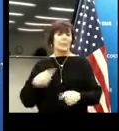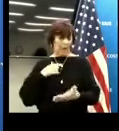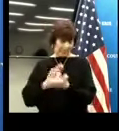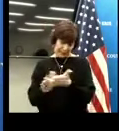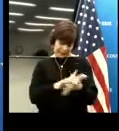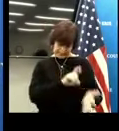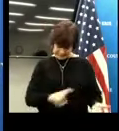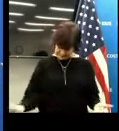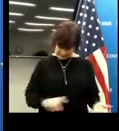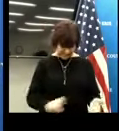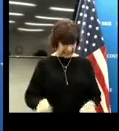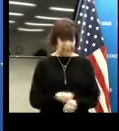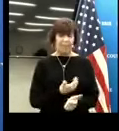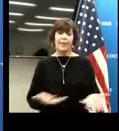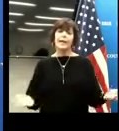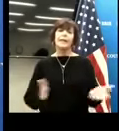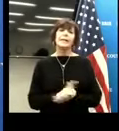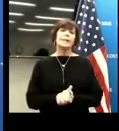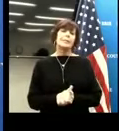off the cart.